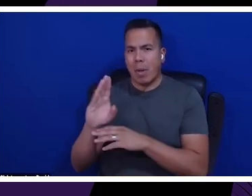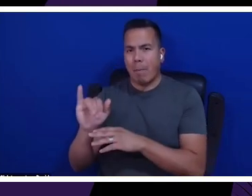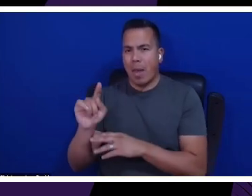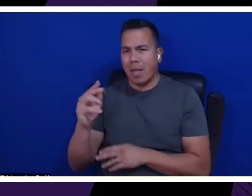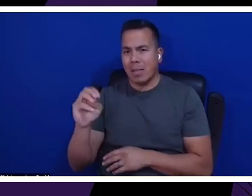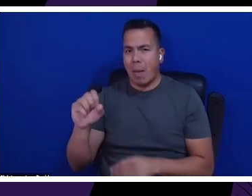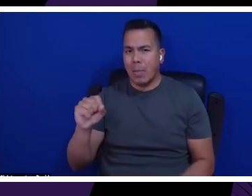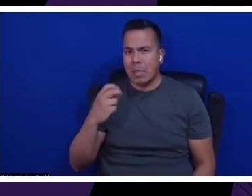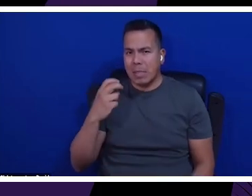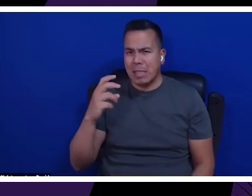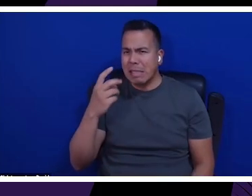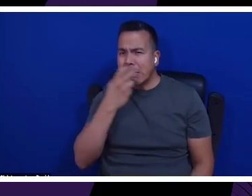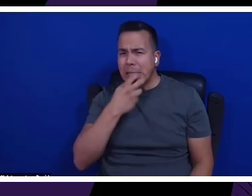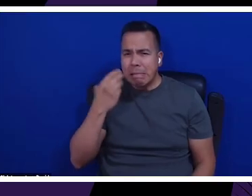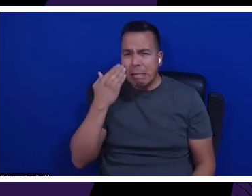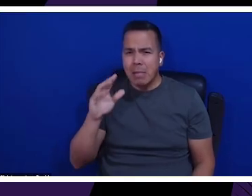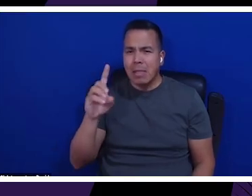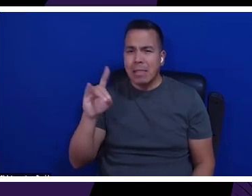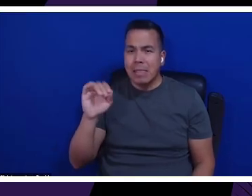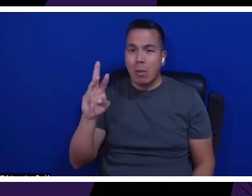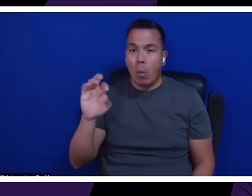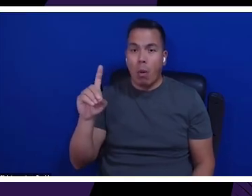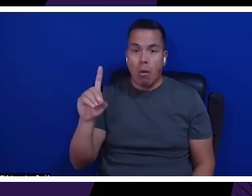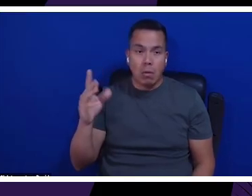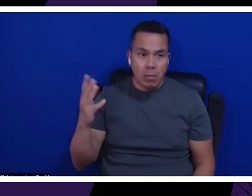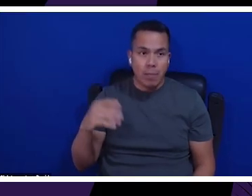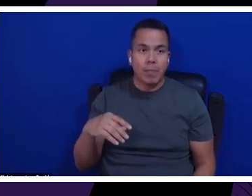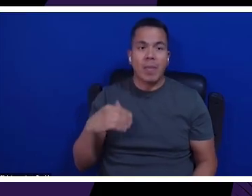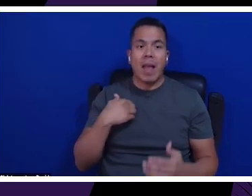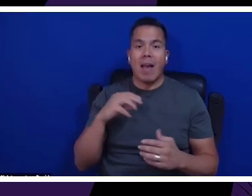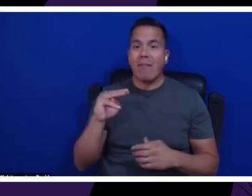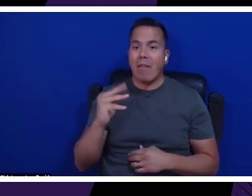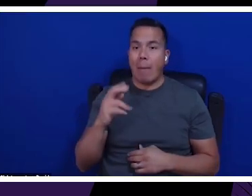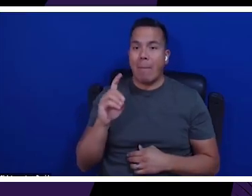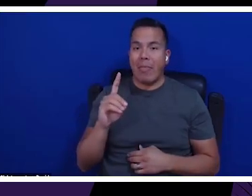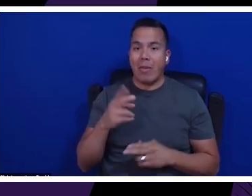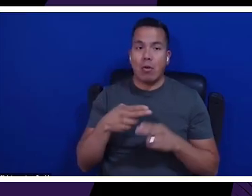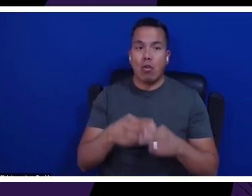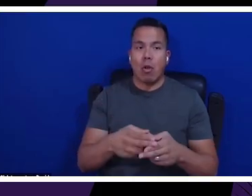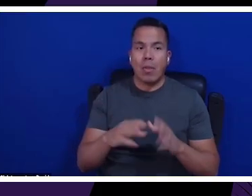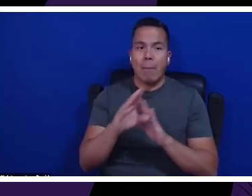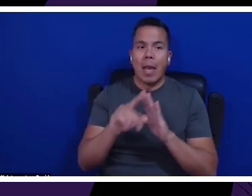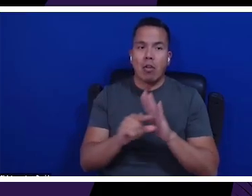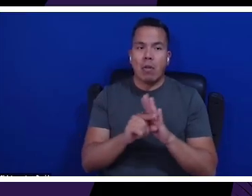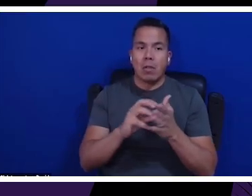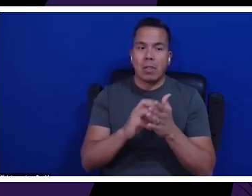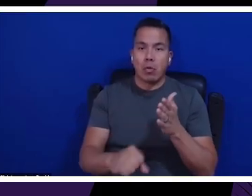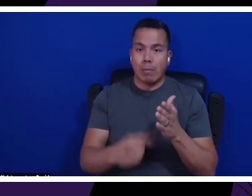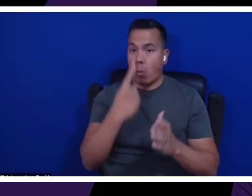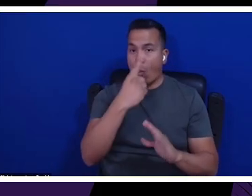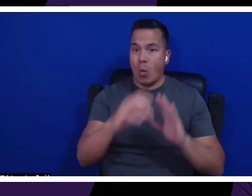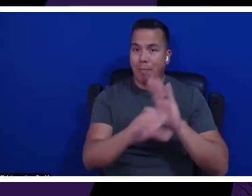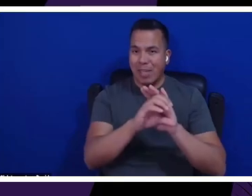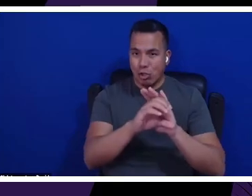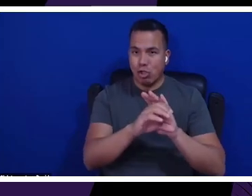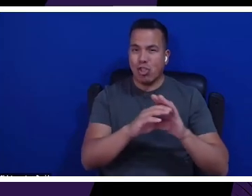I'm pronouncing that correctly. There is a method called background subtraction. You take a picture of the